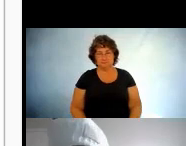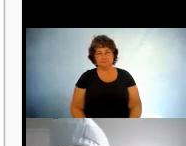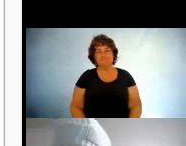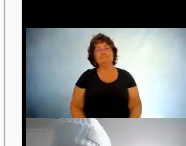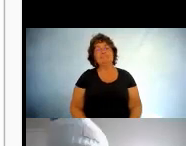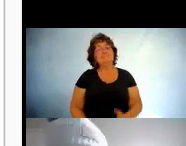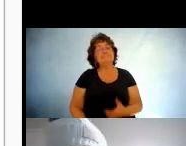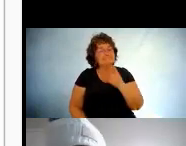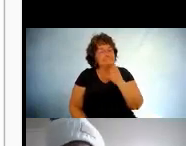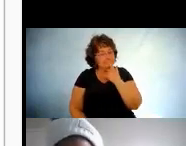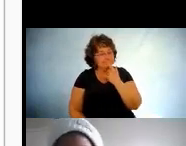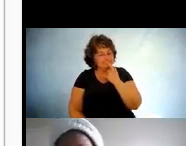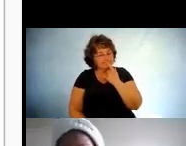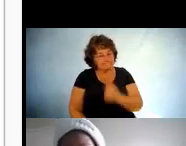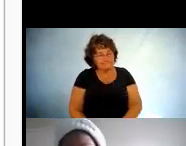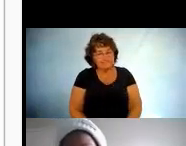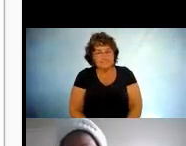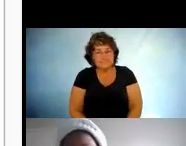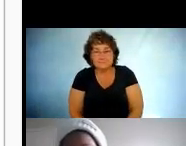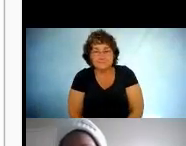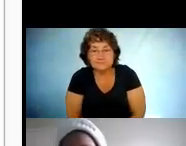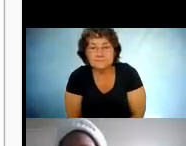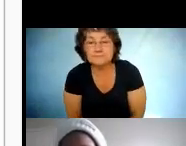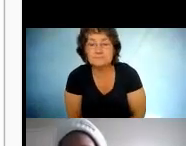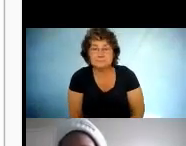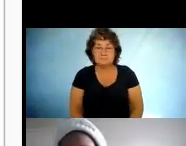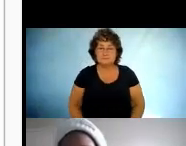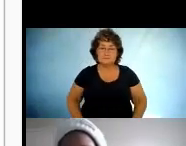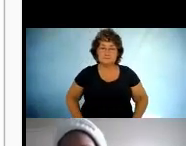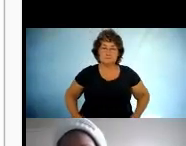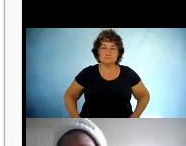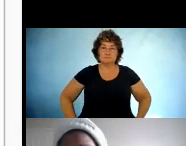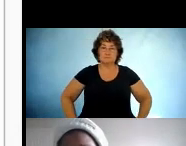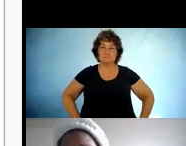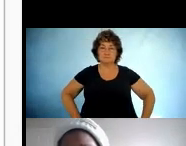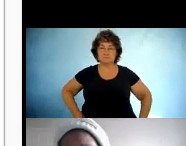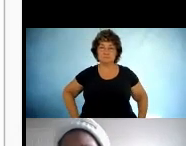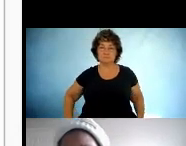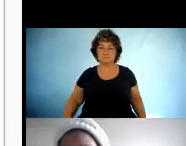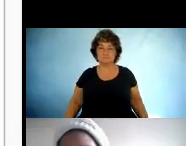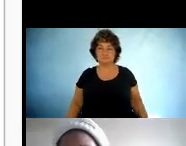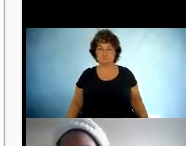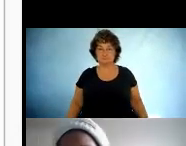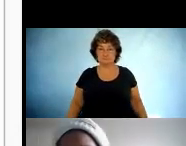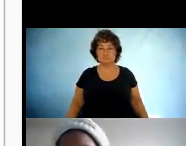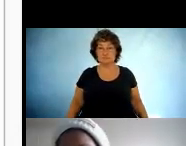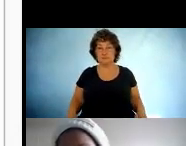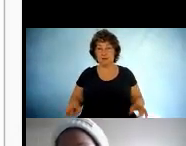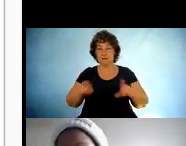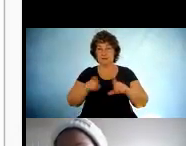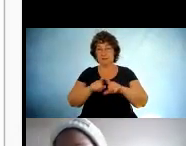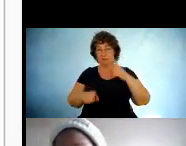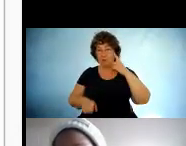Like saying I do the same same thought.